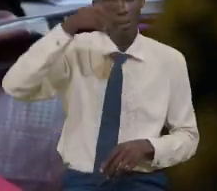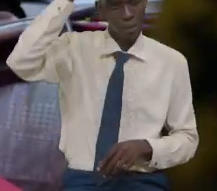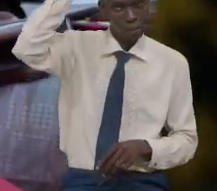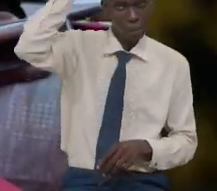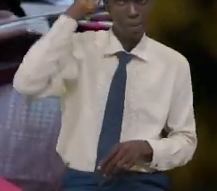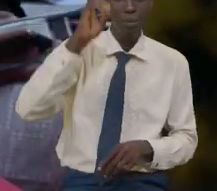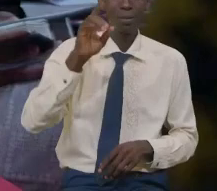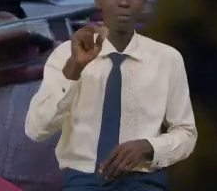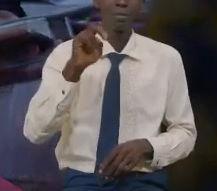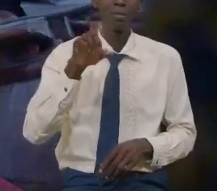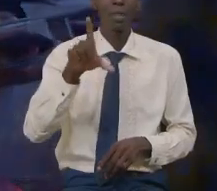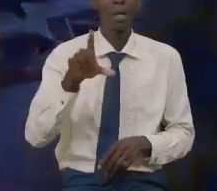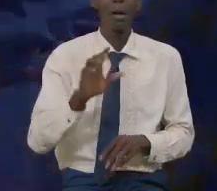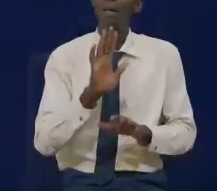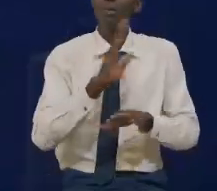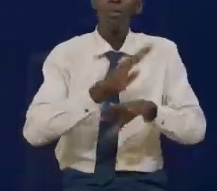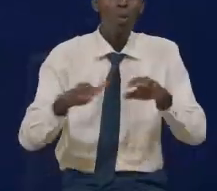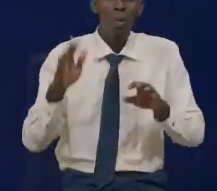lose a friend,